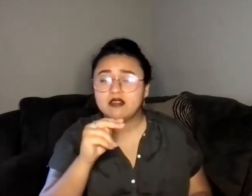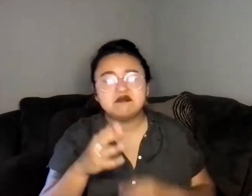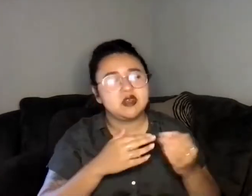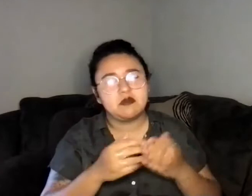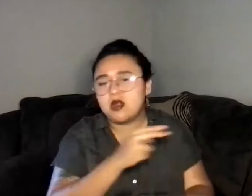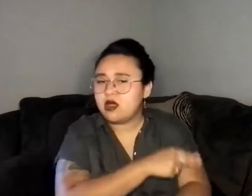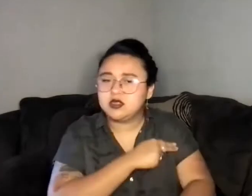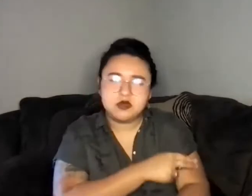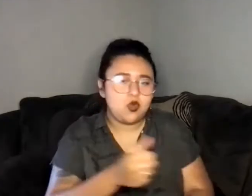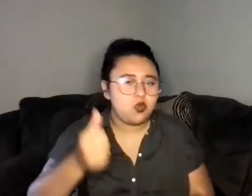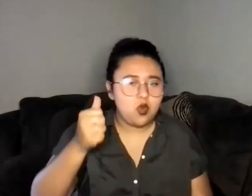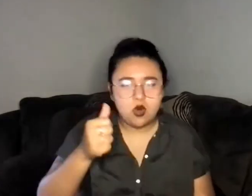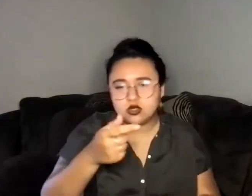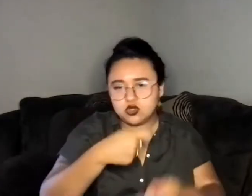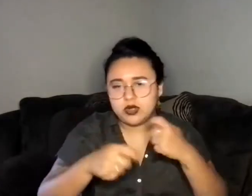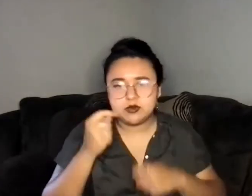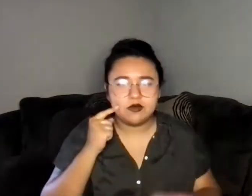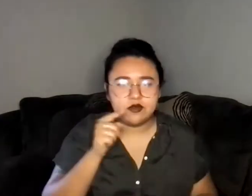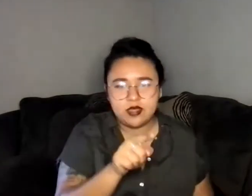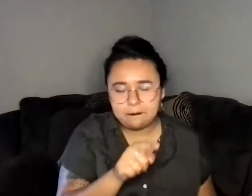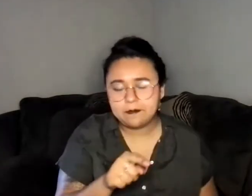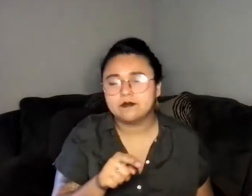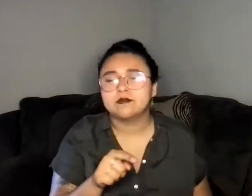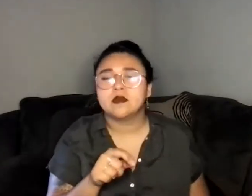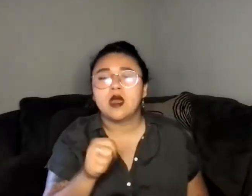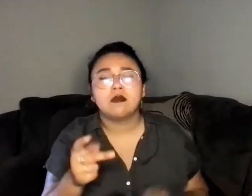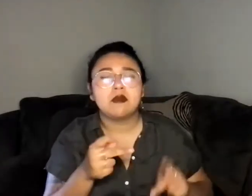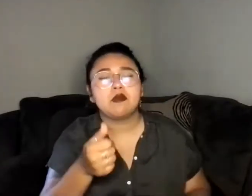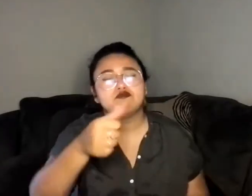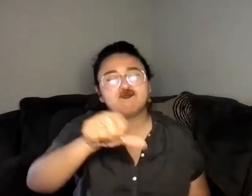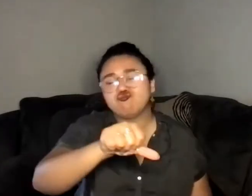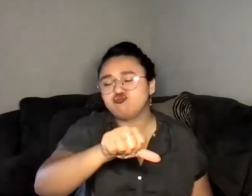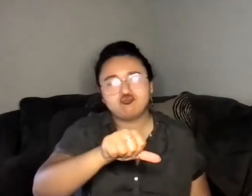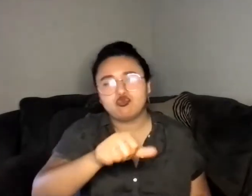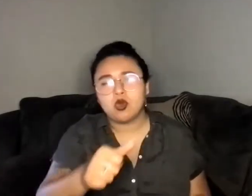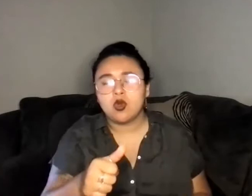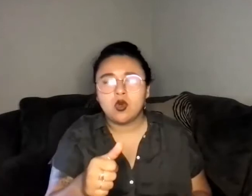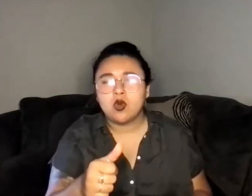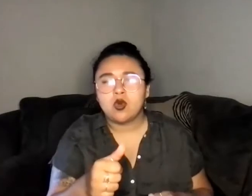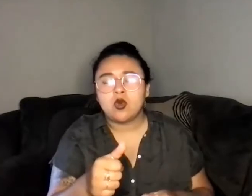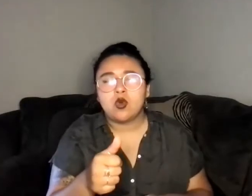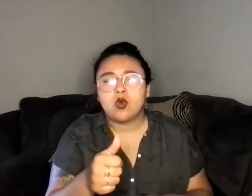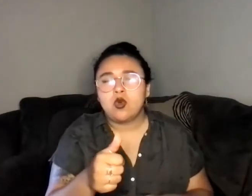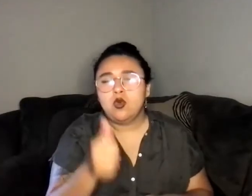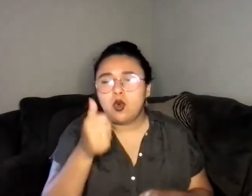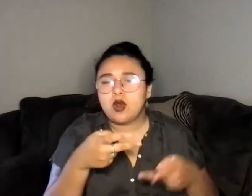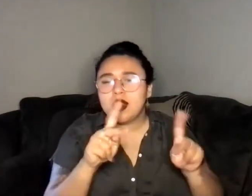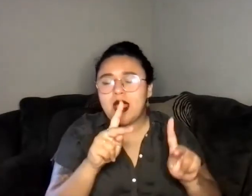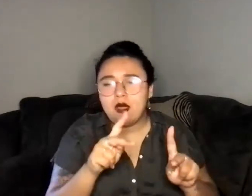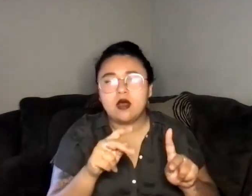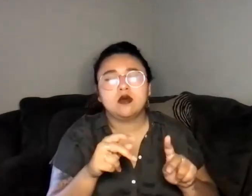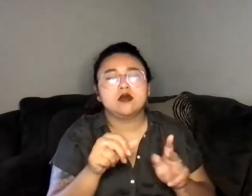transplants. Or people being turned down for procedures that maybe need